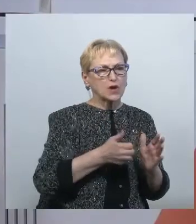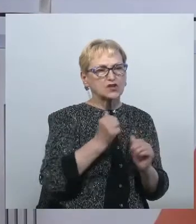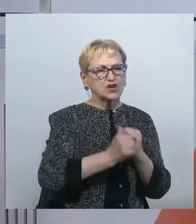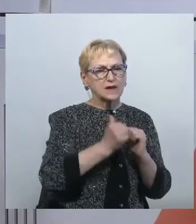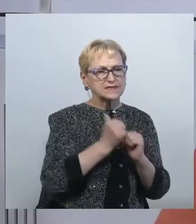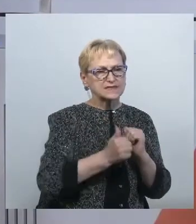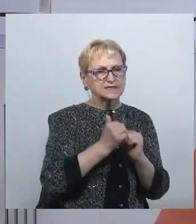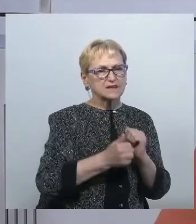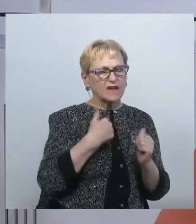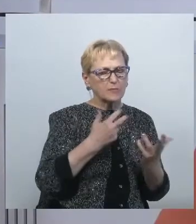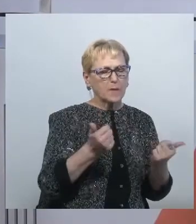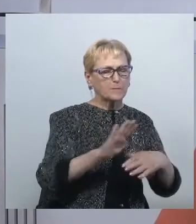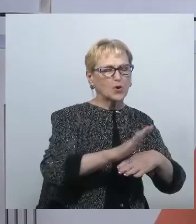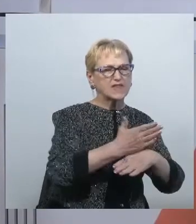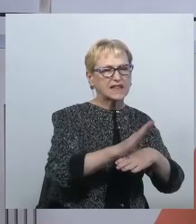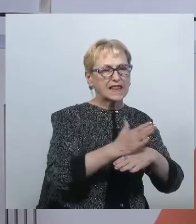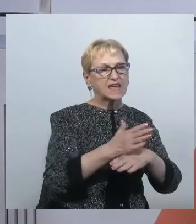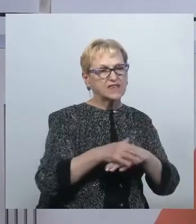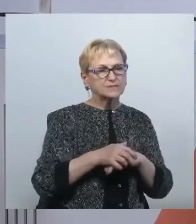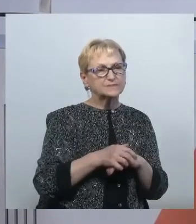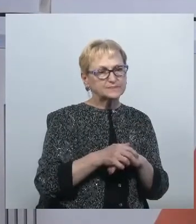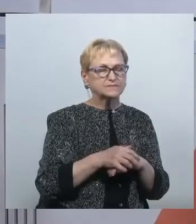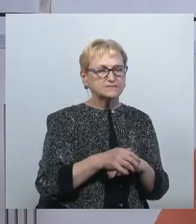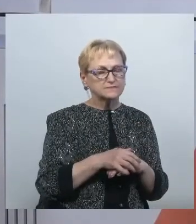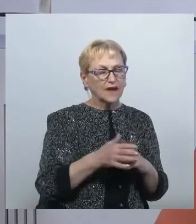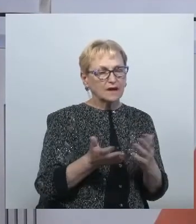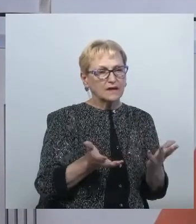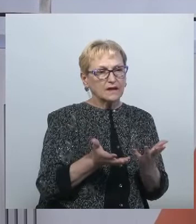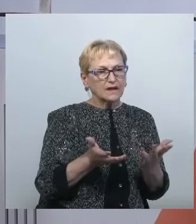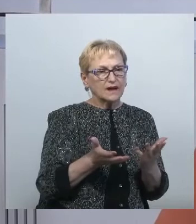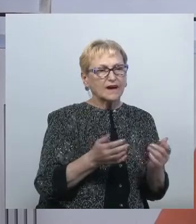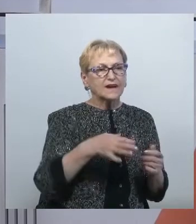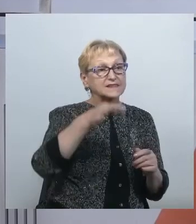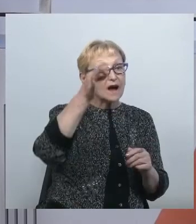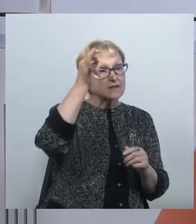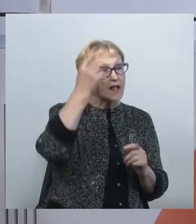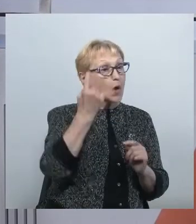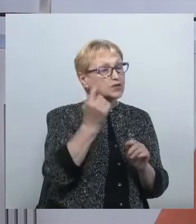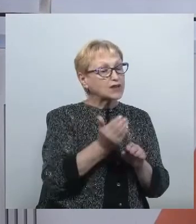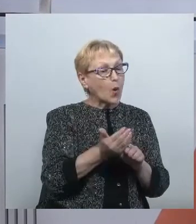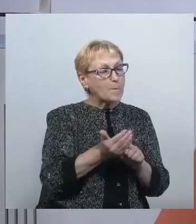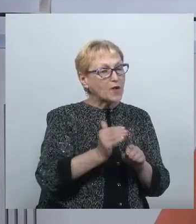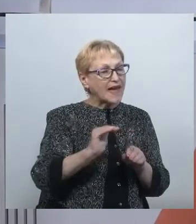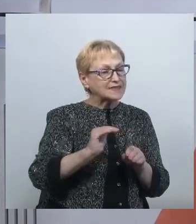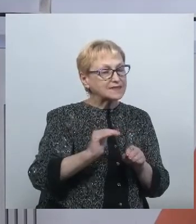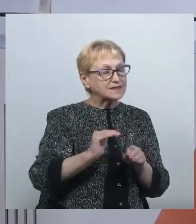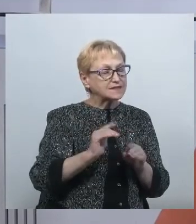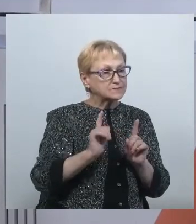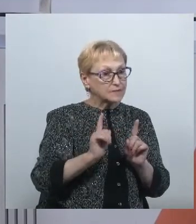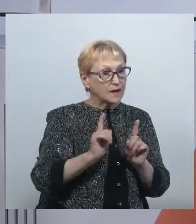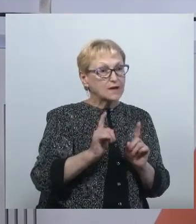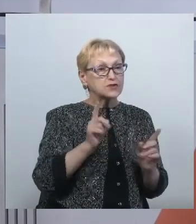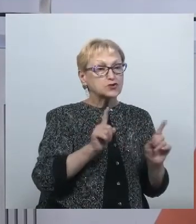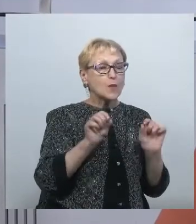the journalistic community is very divided, and I have recollected one more component that